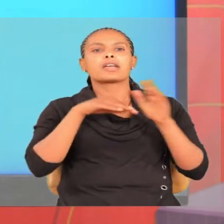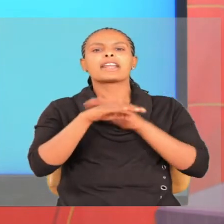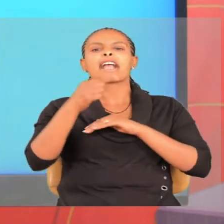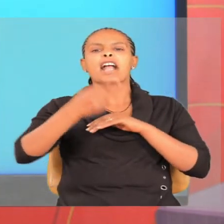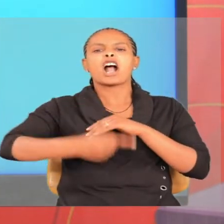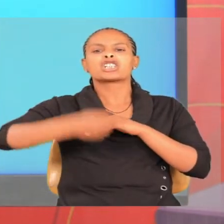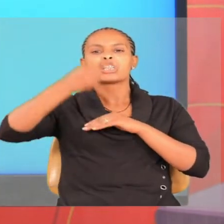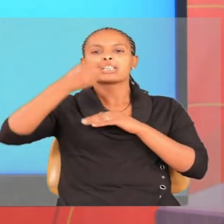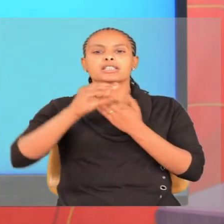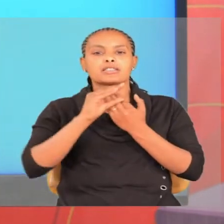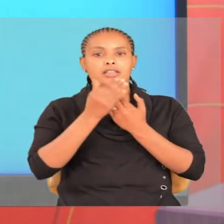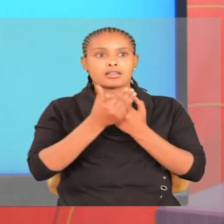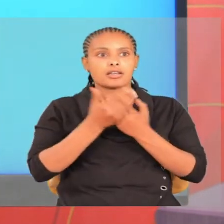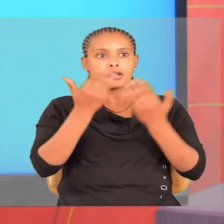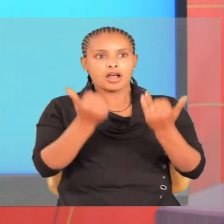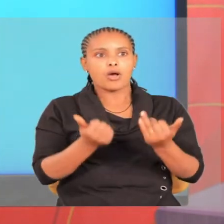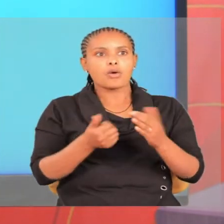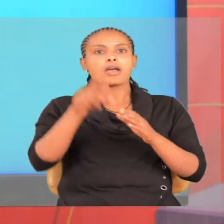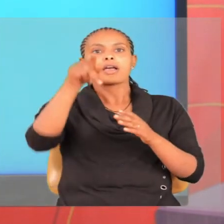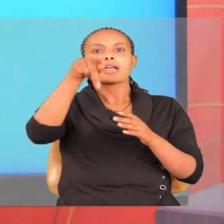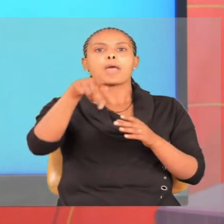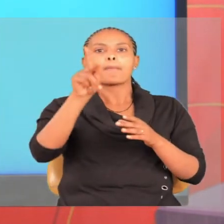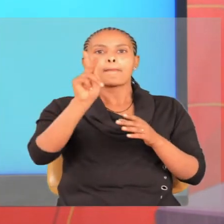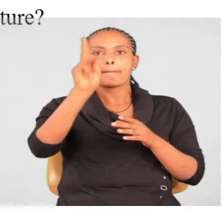gaseous state. Now Kp